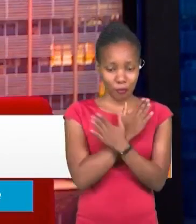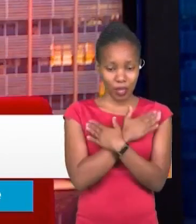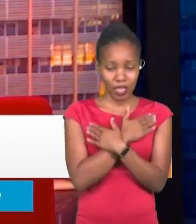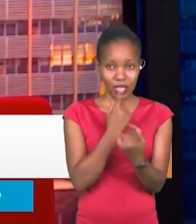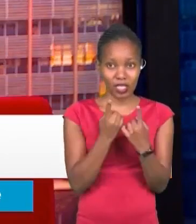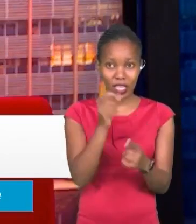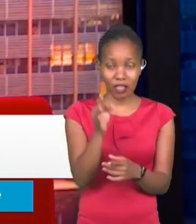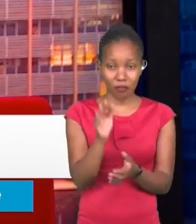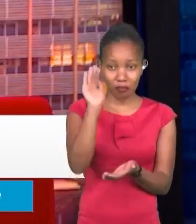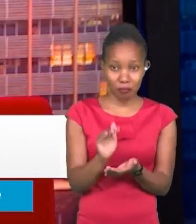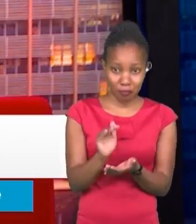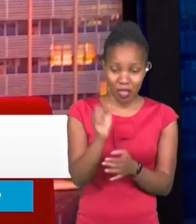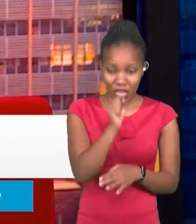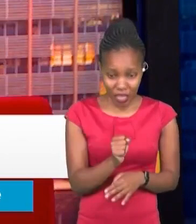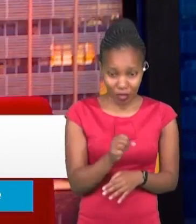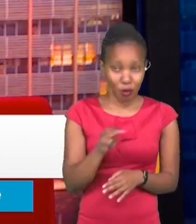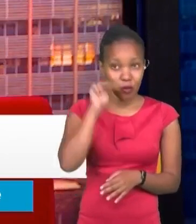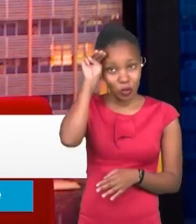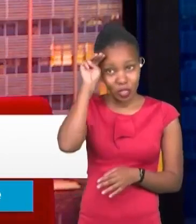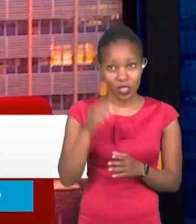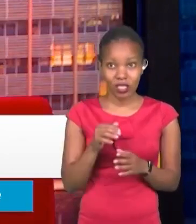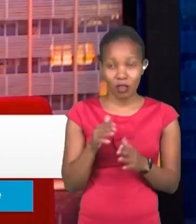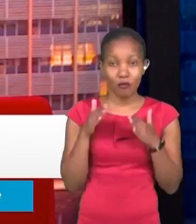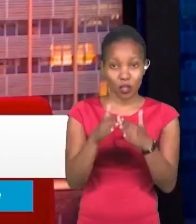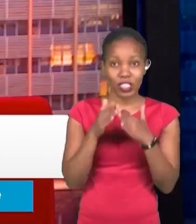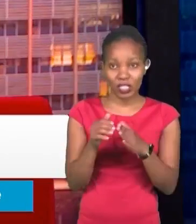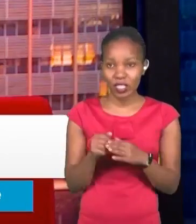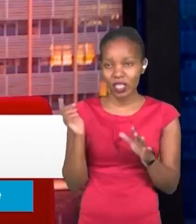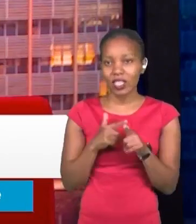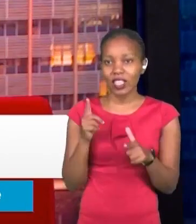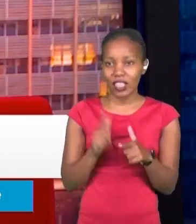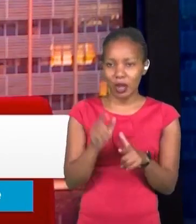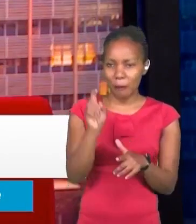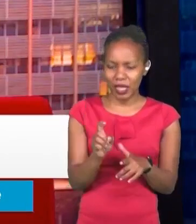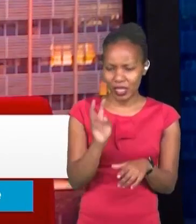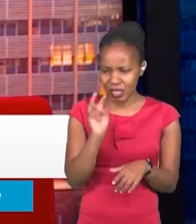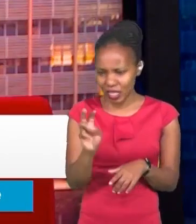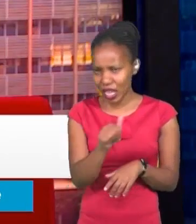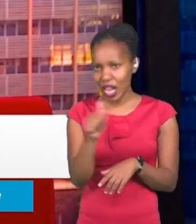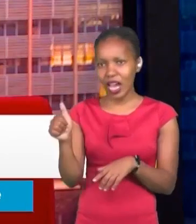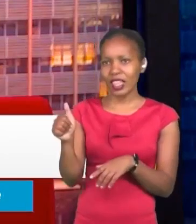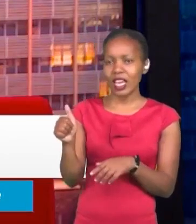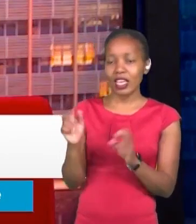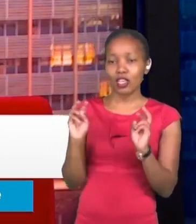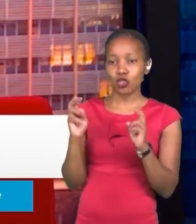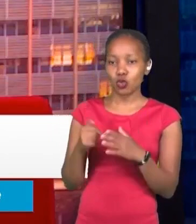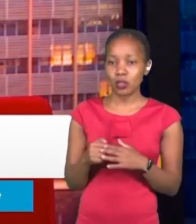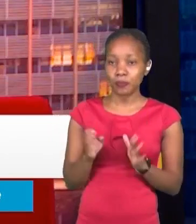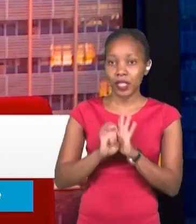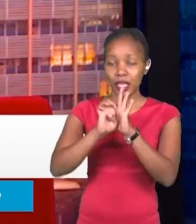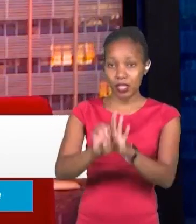to reduce the age of consent mm-hmm. for sex, then you have to look at other related provisions. Other provisions.